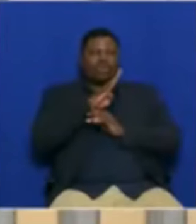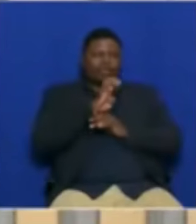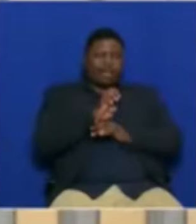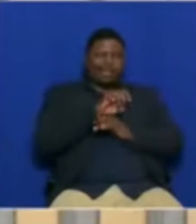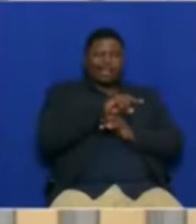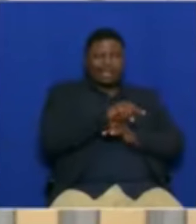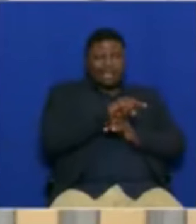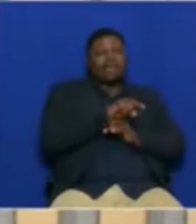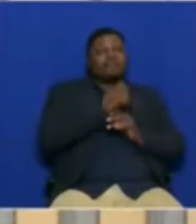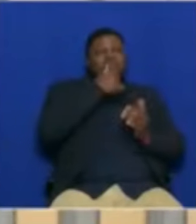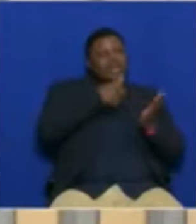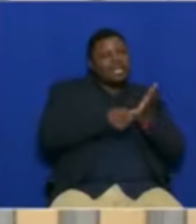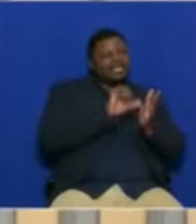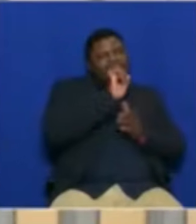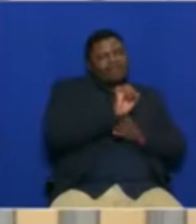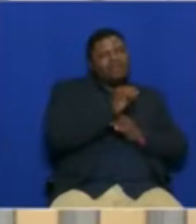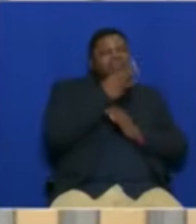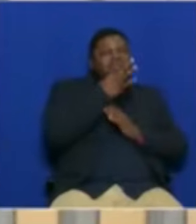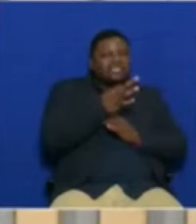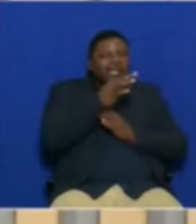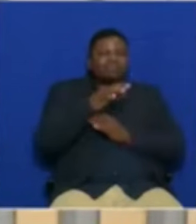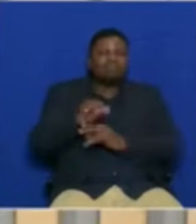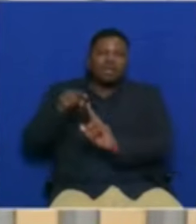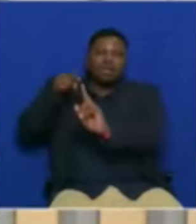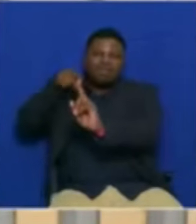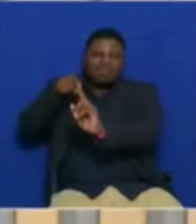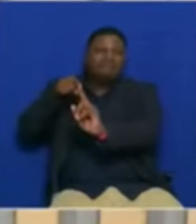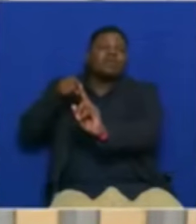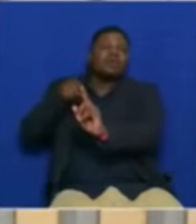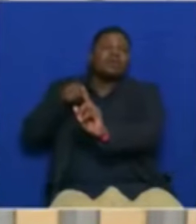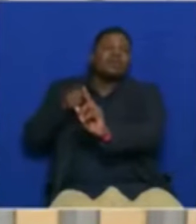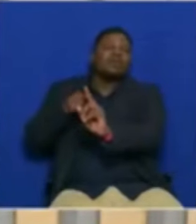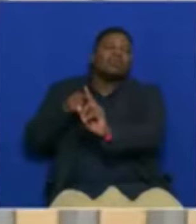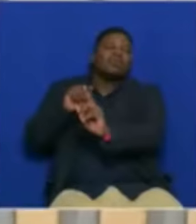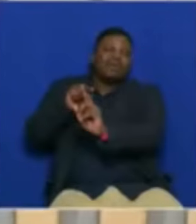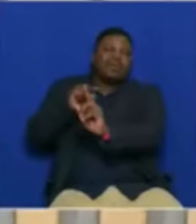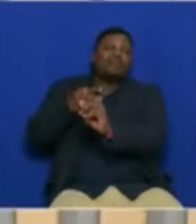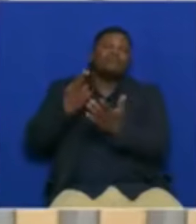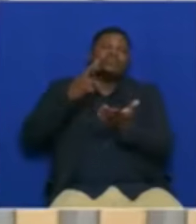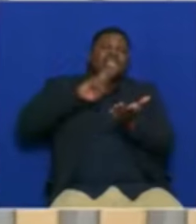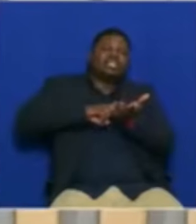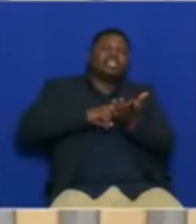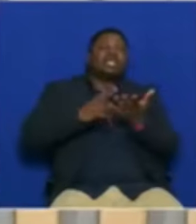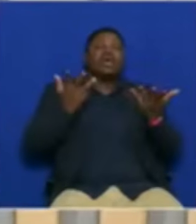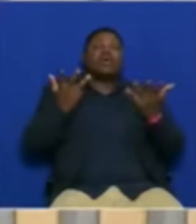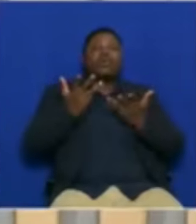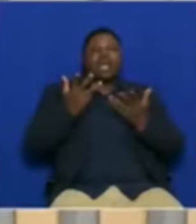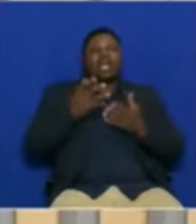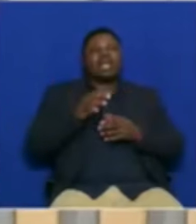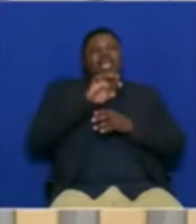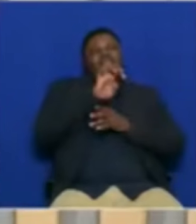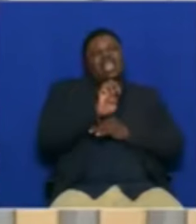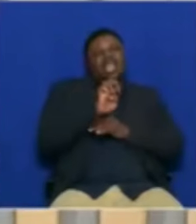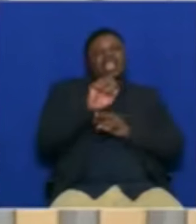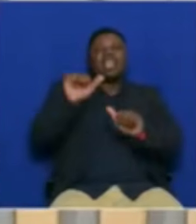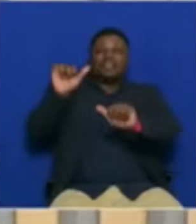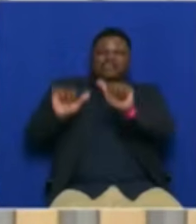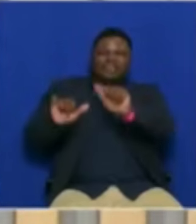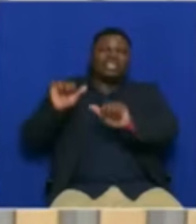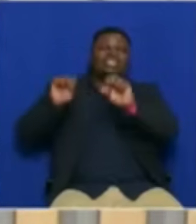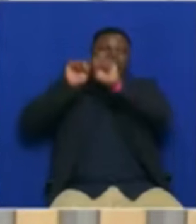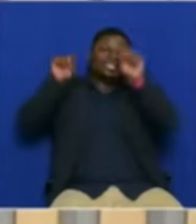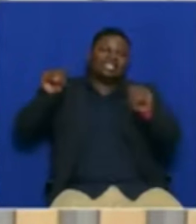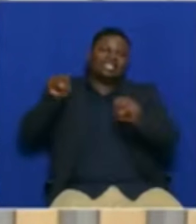Mrs. Mokwele has been registered on the e-vetting system. And Mrs. Mokwele herself knows that's not the